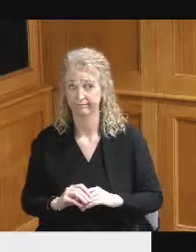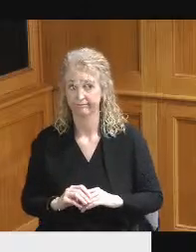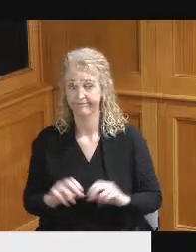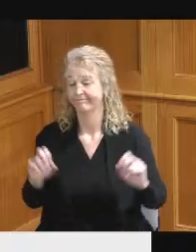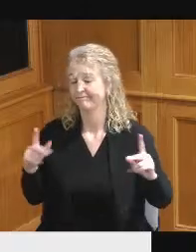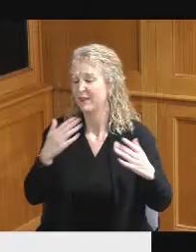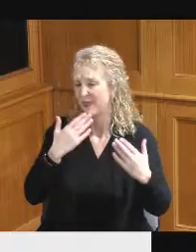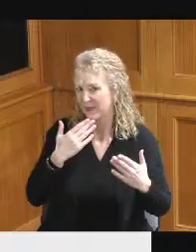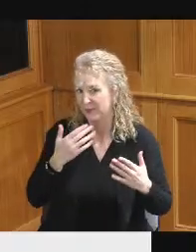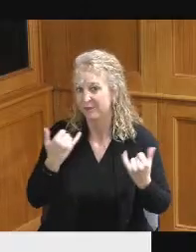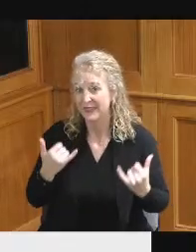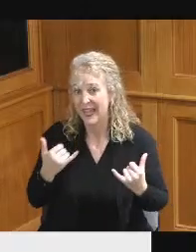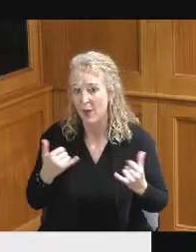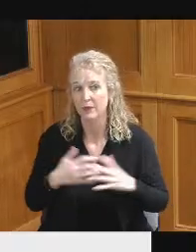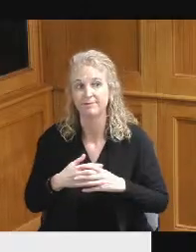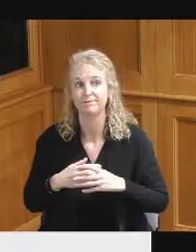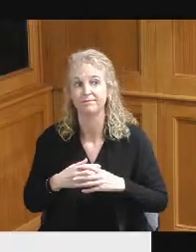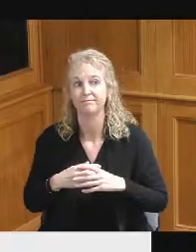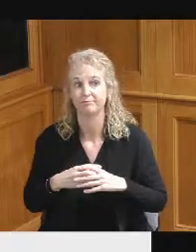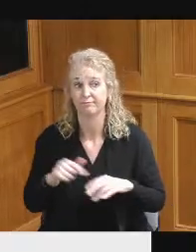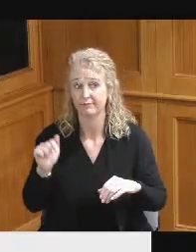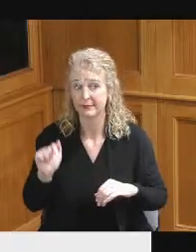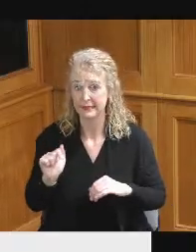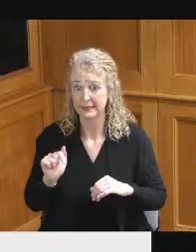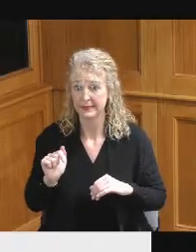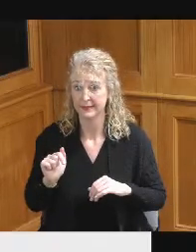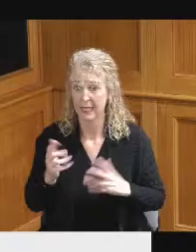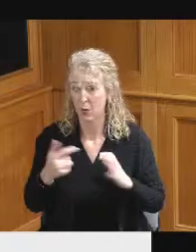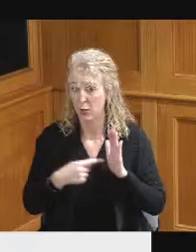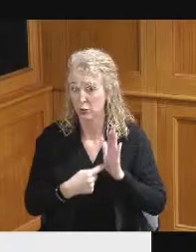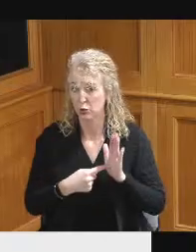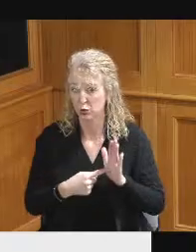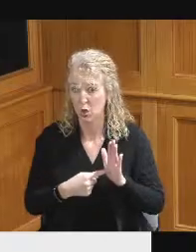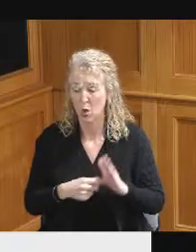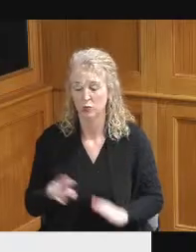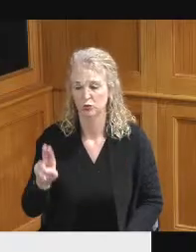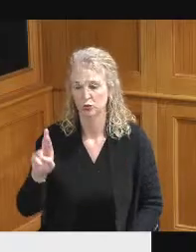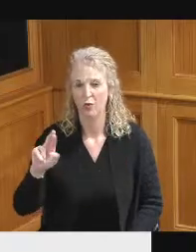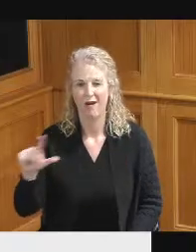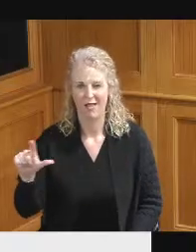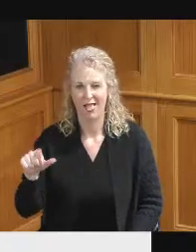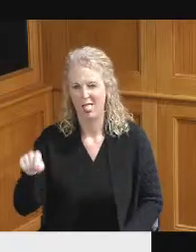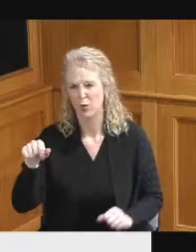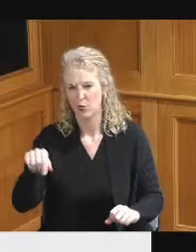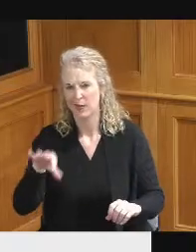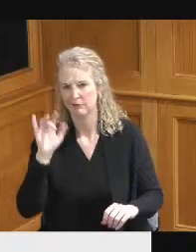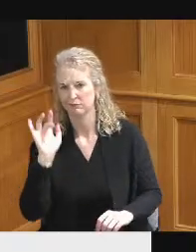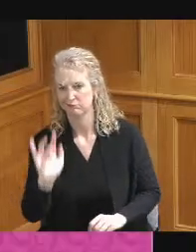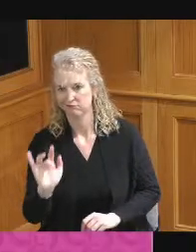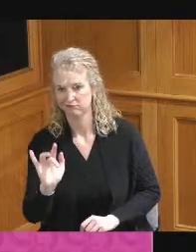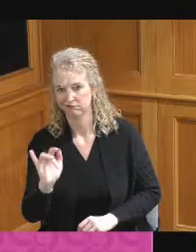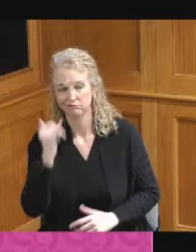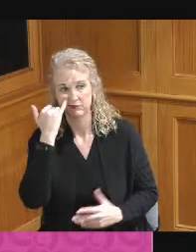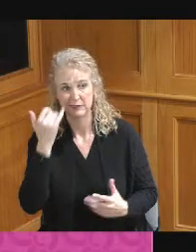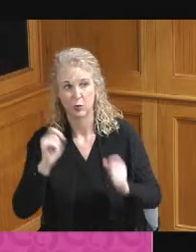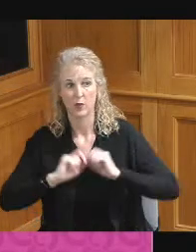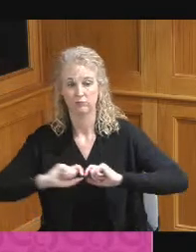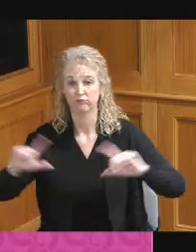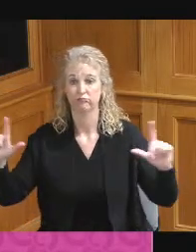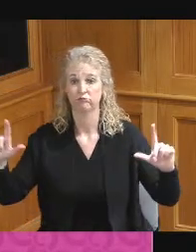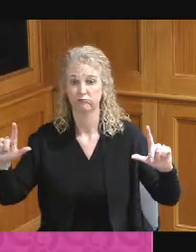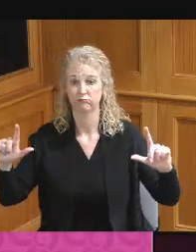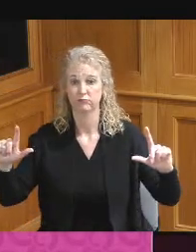Right, thank you. So this is the URL that one can click on to bring up